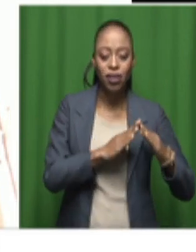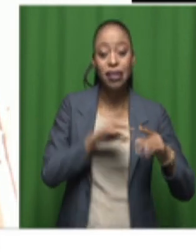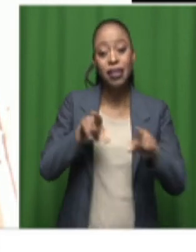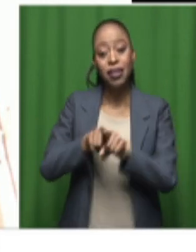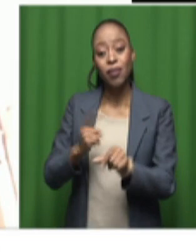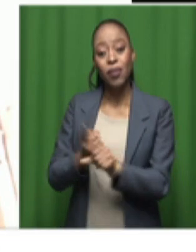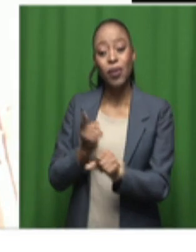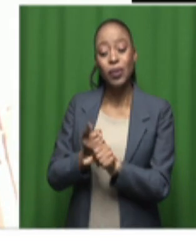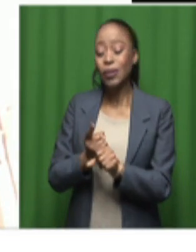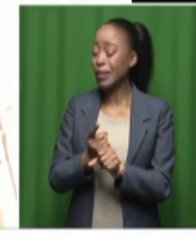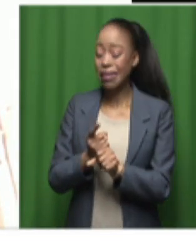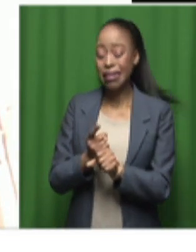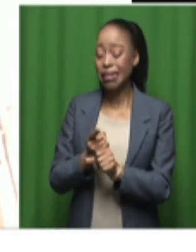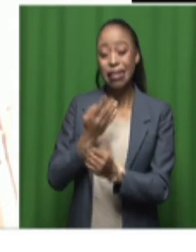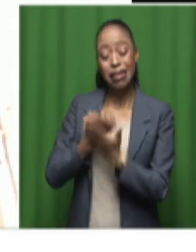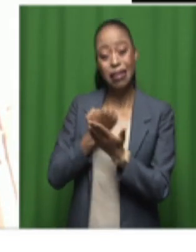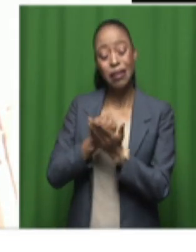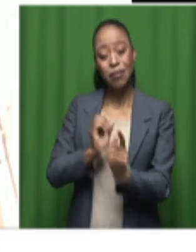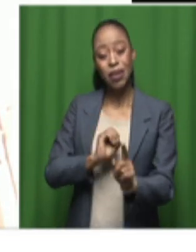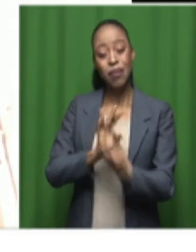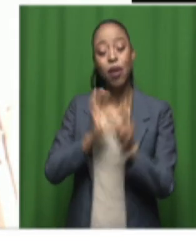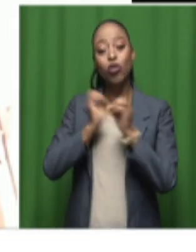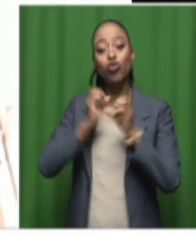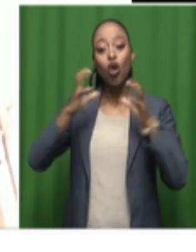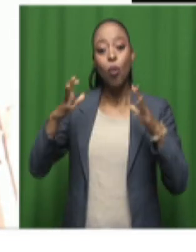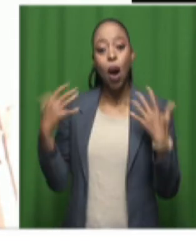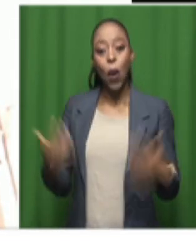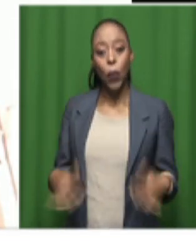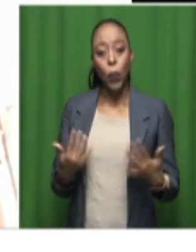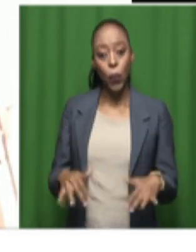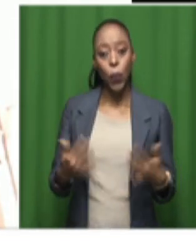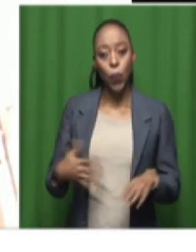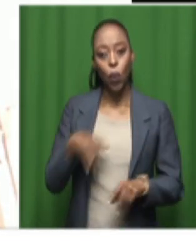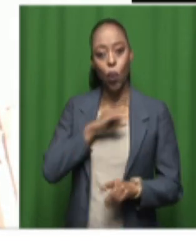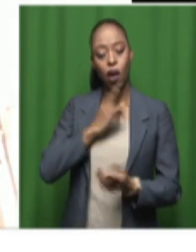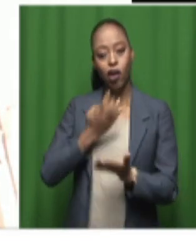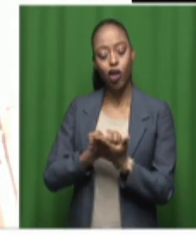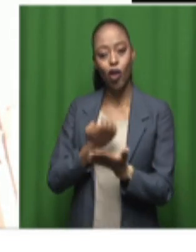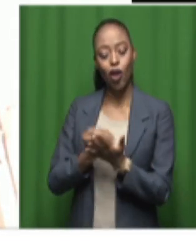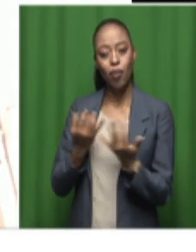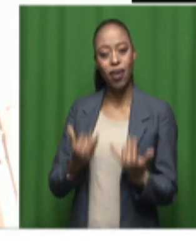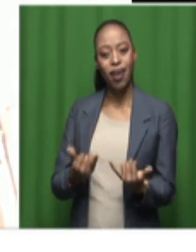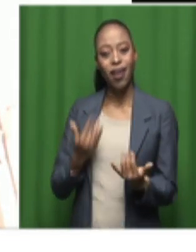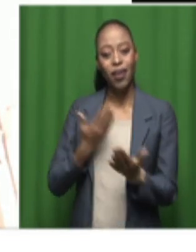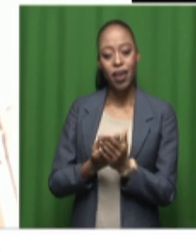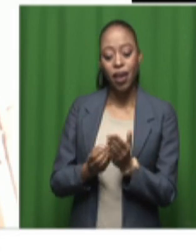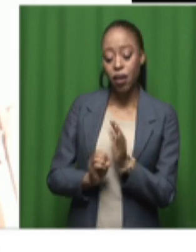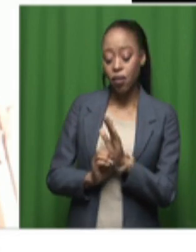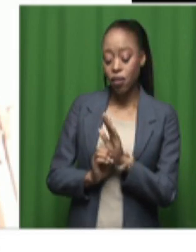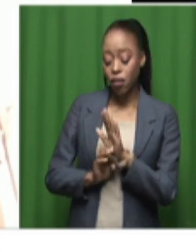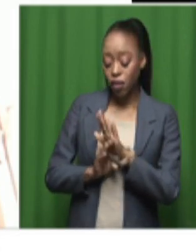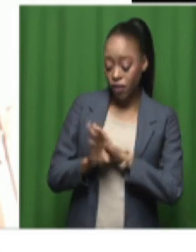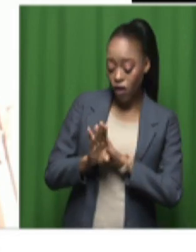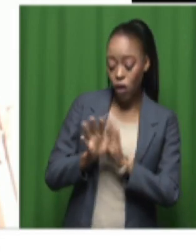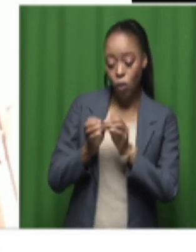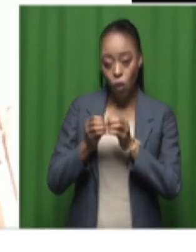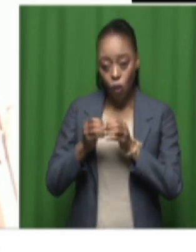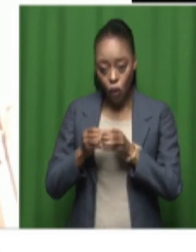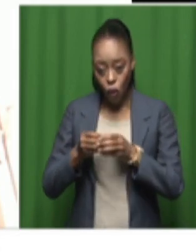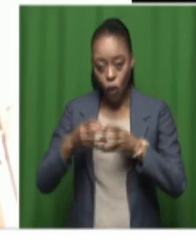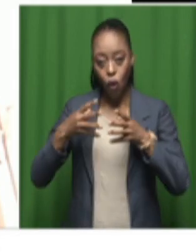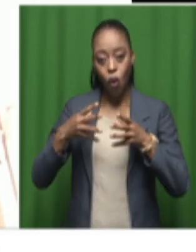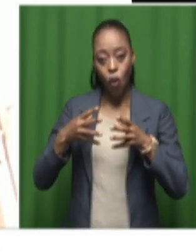also having a wider economic effect. Our economy can only grow if there